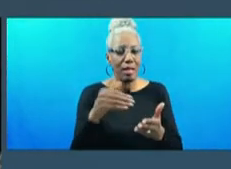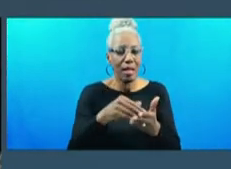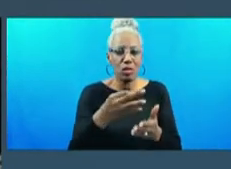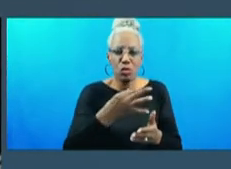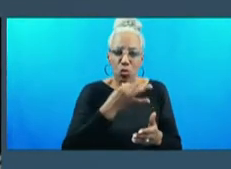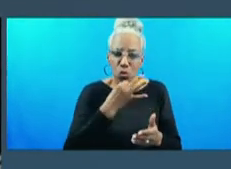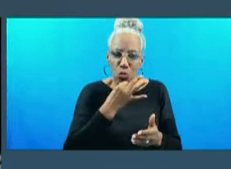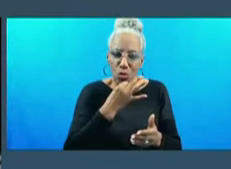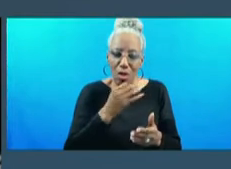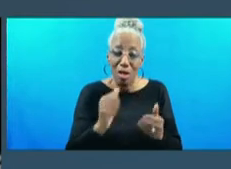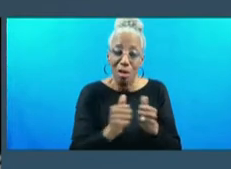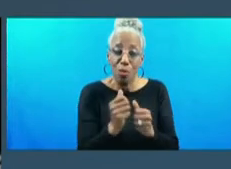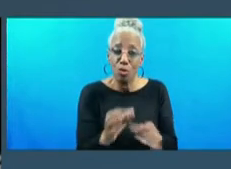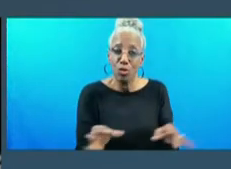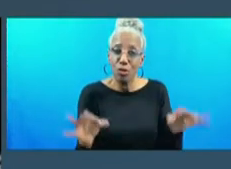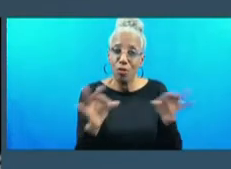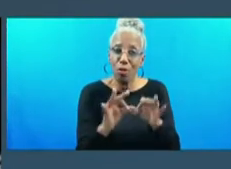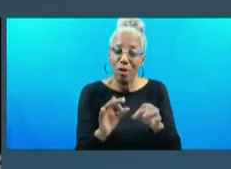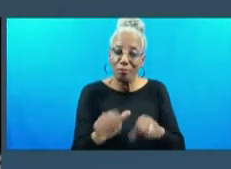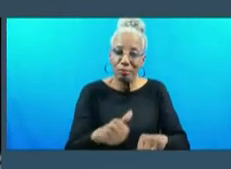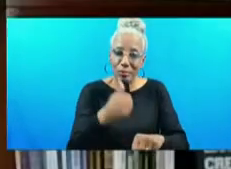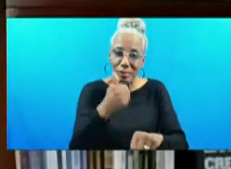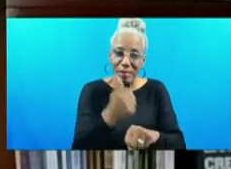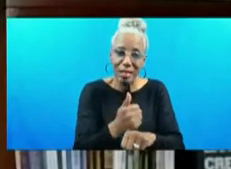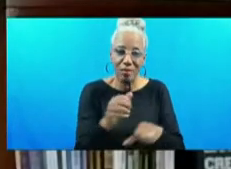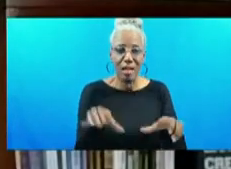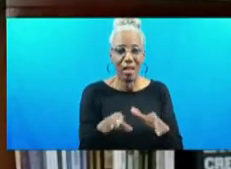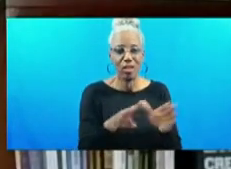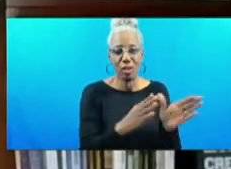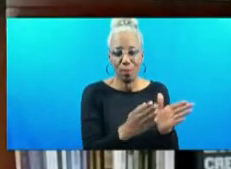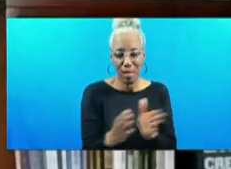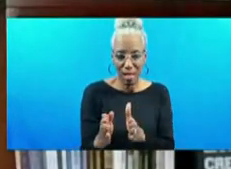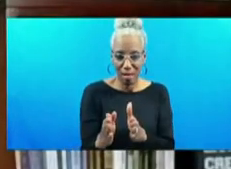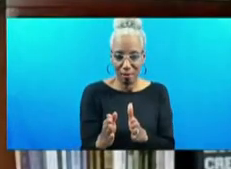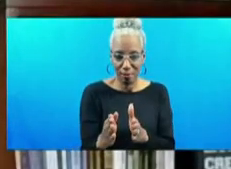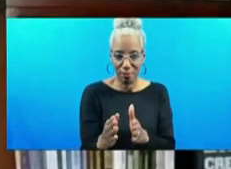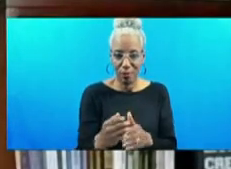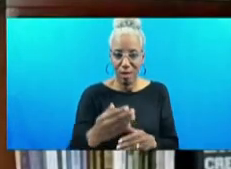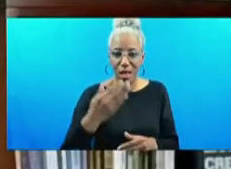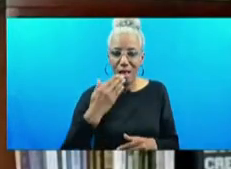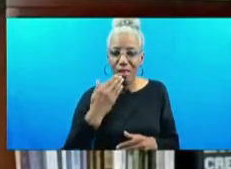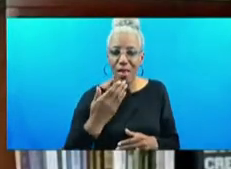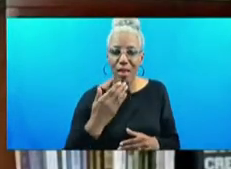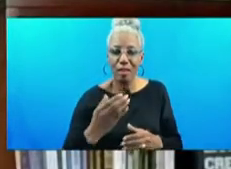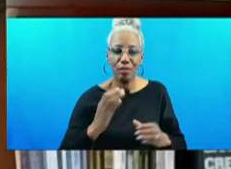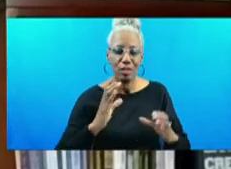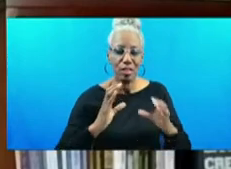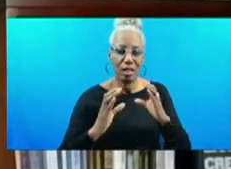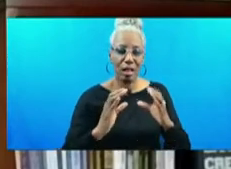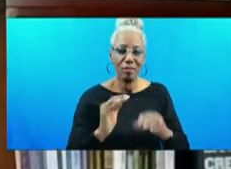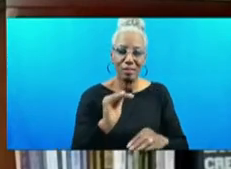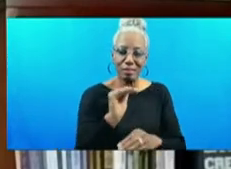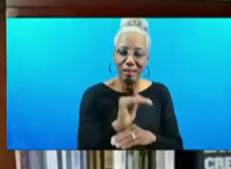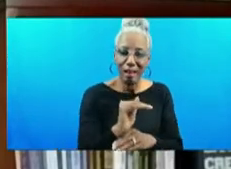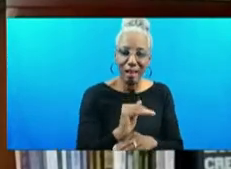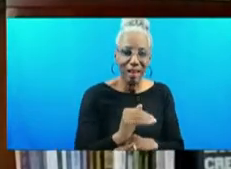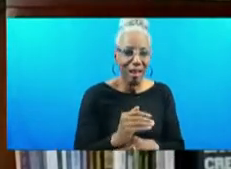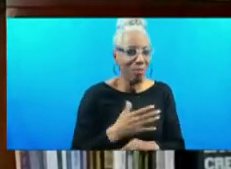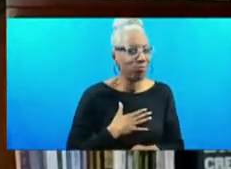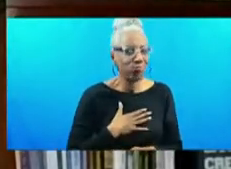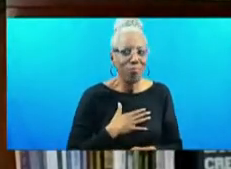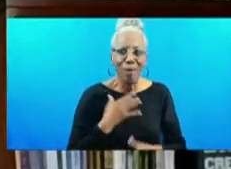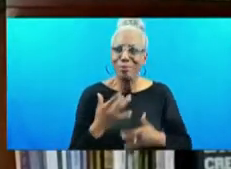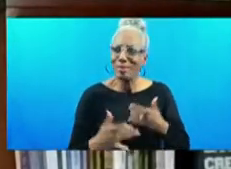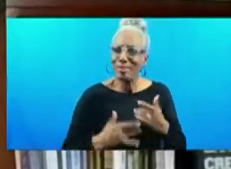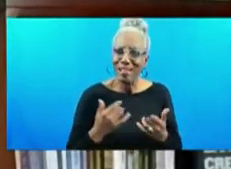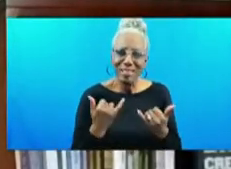up on and hold each other accountable for doing. So I want to thank you for the conversation tonight. I'm all fired up now and looking forward to the next step of this because